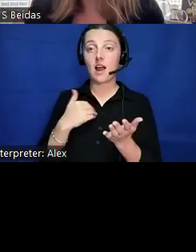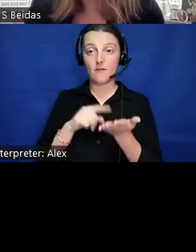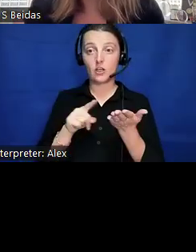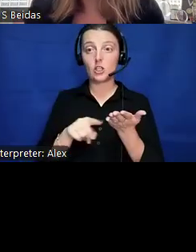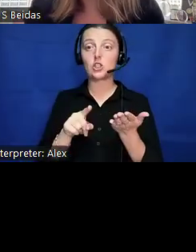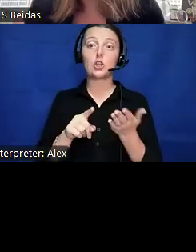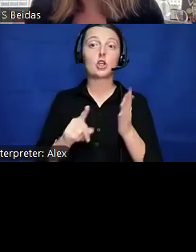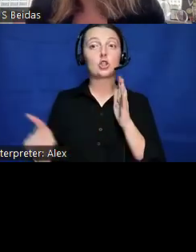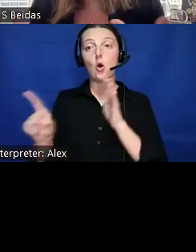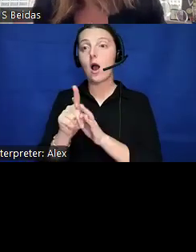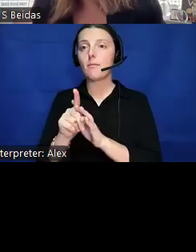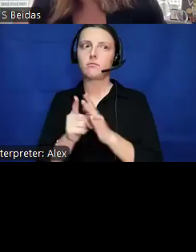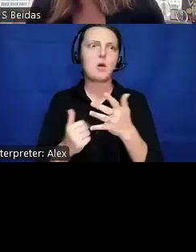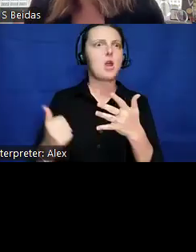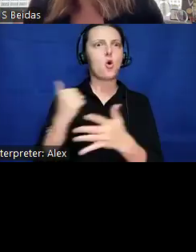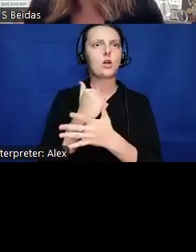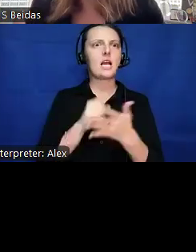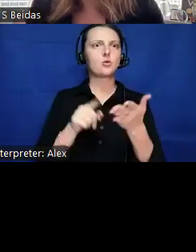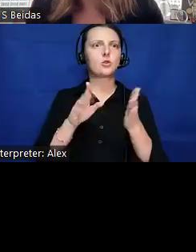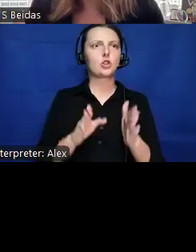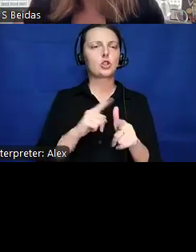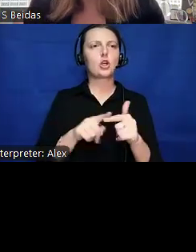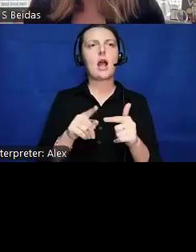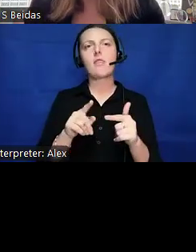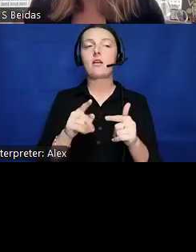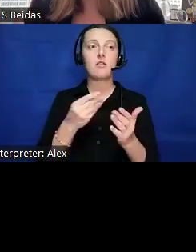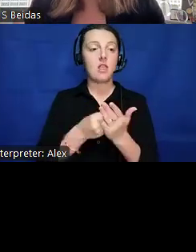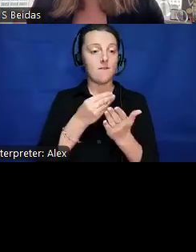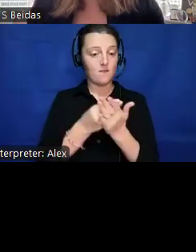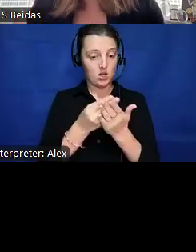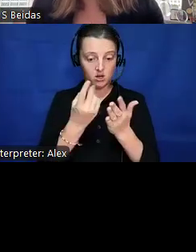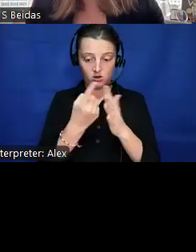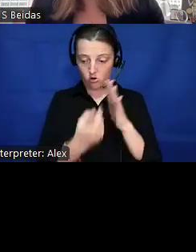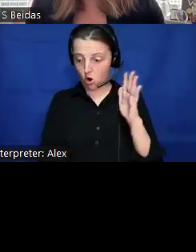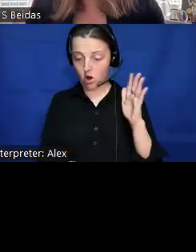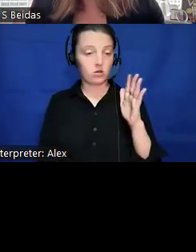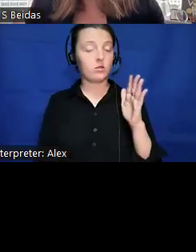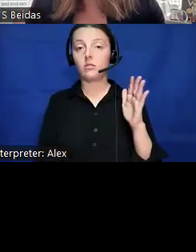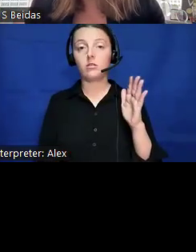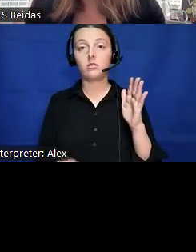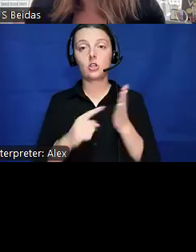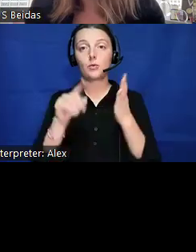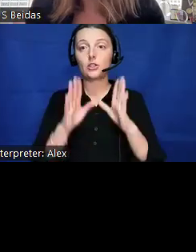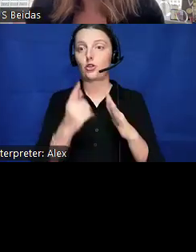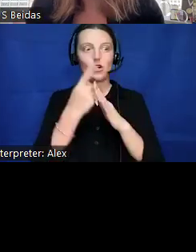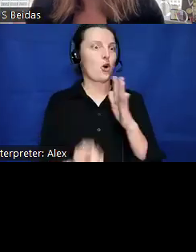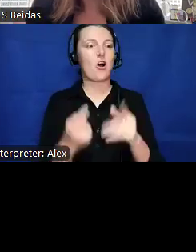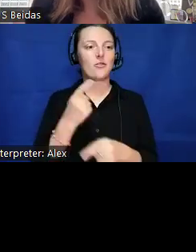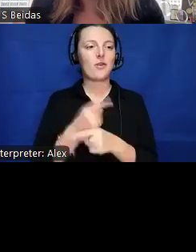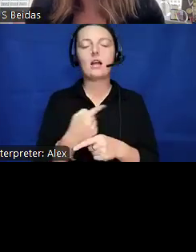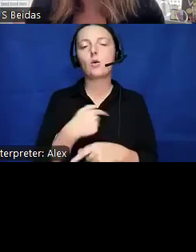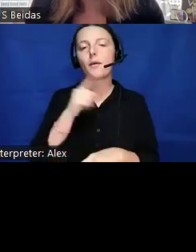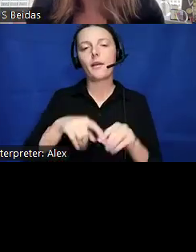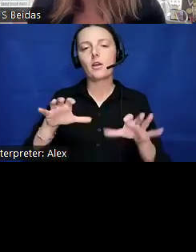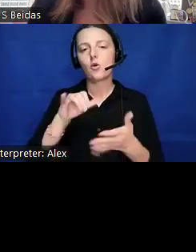that researcher was trying to do and then kind of go away after the funding goes away. And we can't do that if we want to be meaningfully embedded and engaged